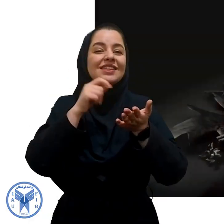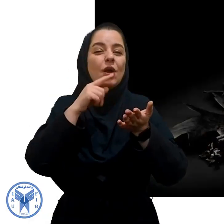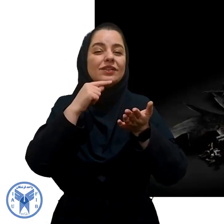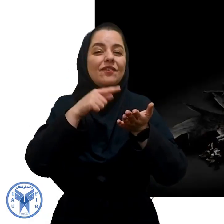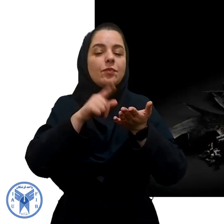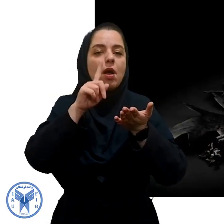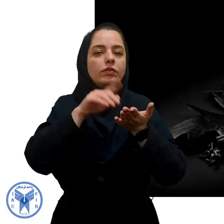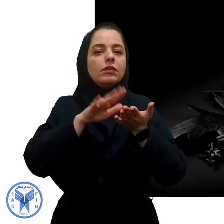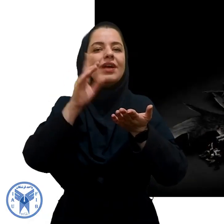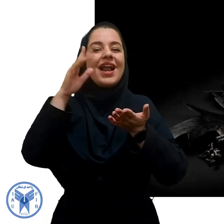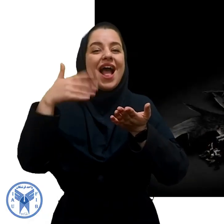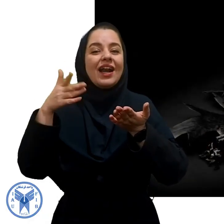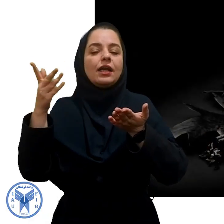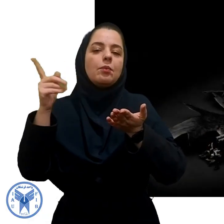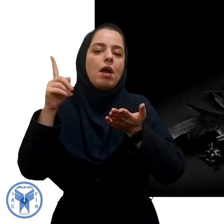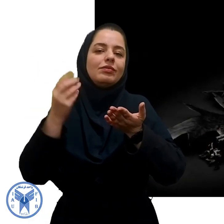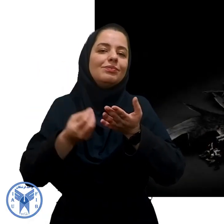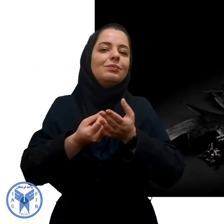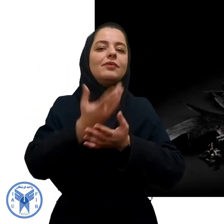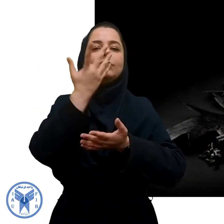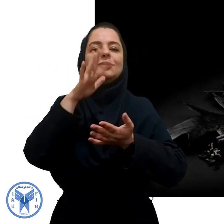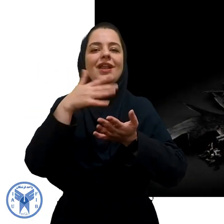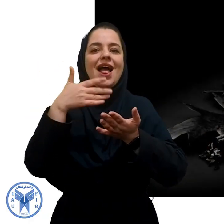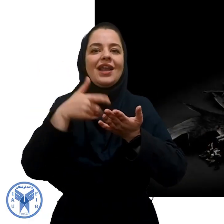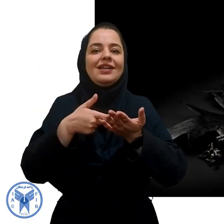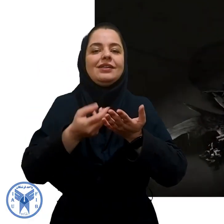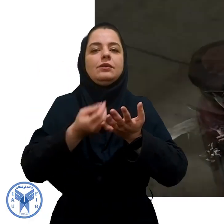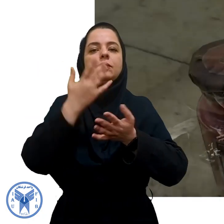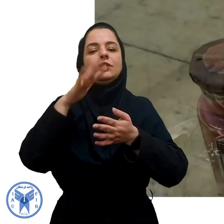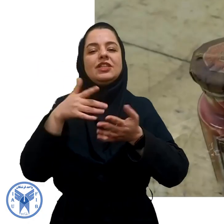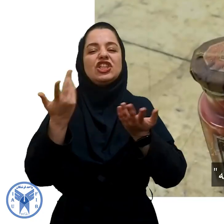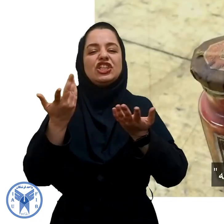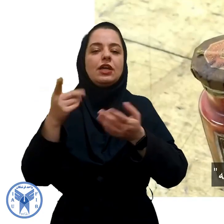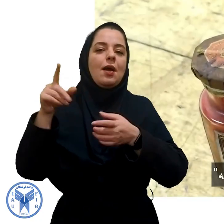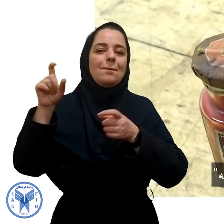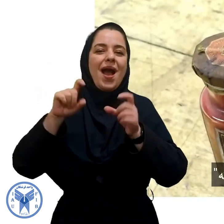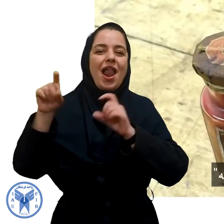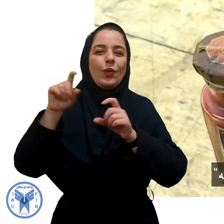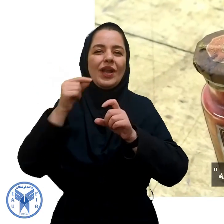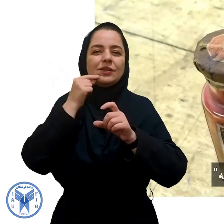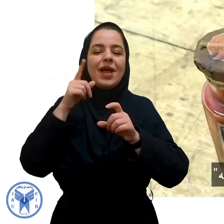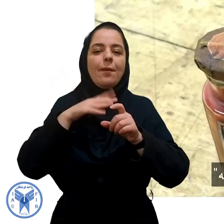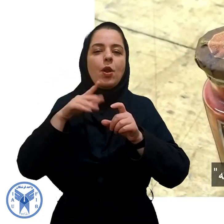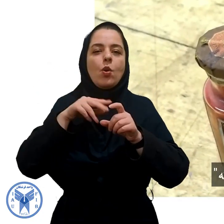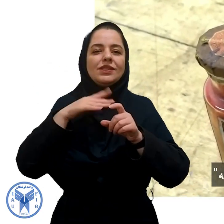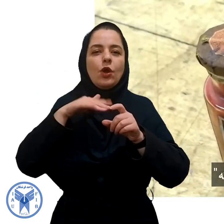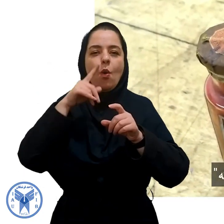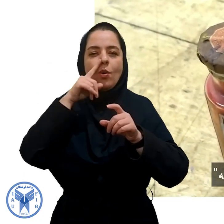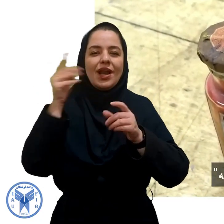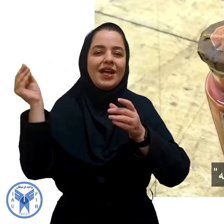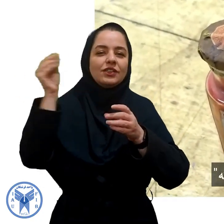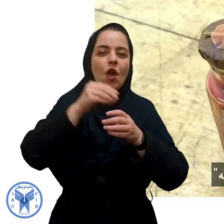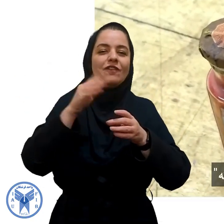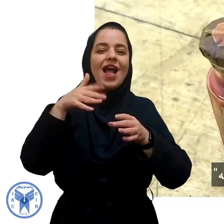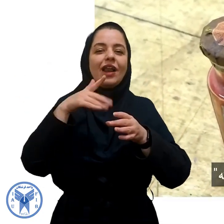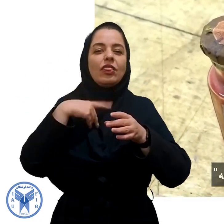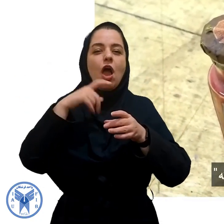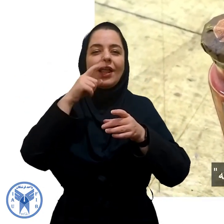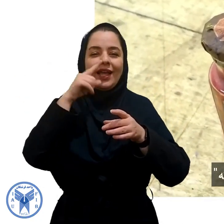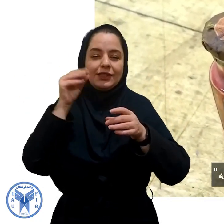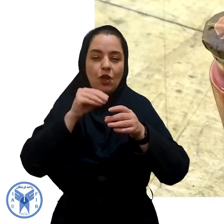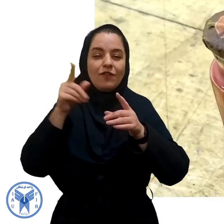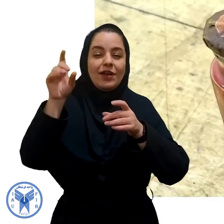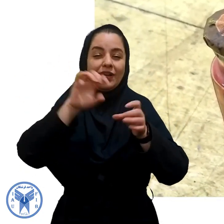black and white film that will record all colors. The sensitizing of emulsions was done by actually adding